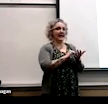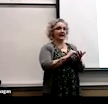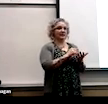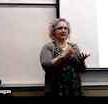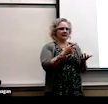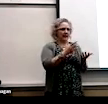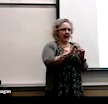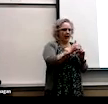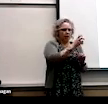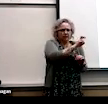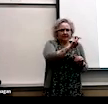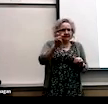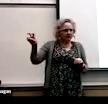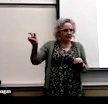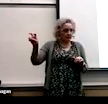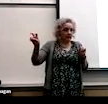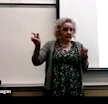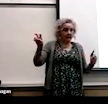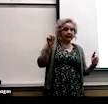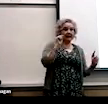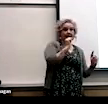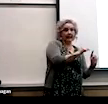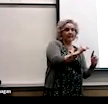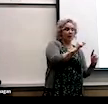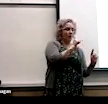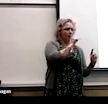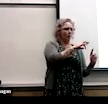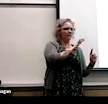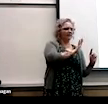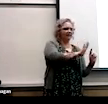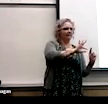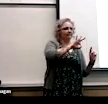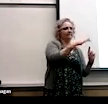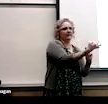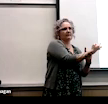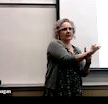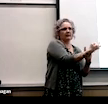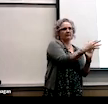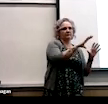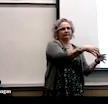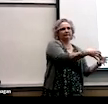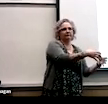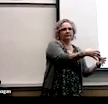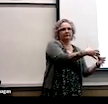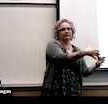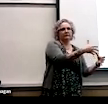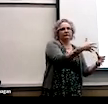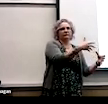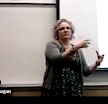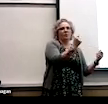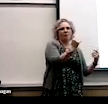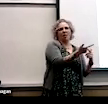again, the caregiver is the one who might need more of this education if they're supporting a loved one who has more dependents.